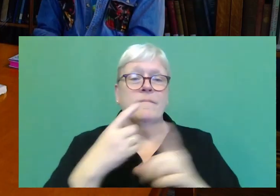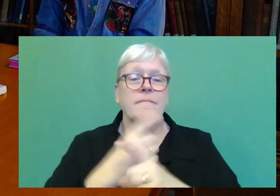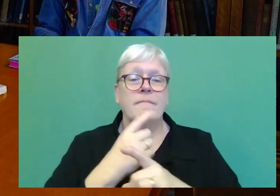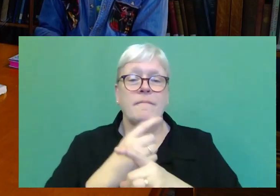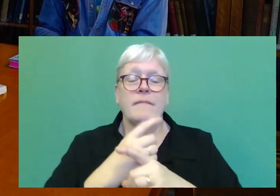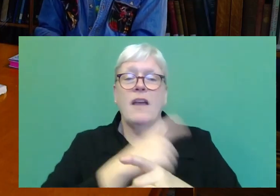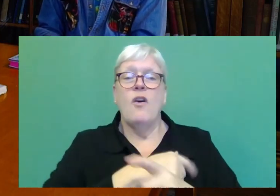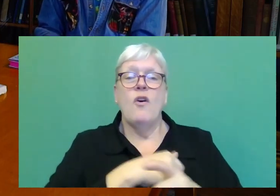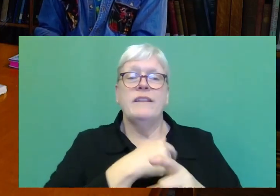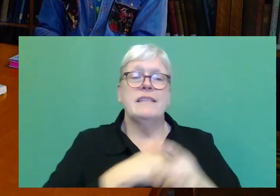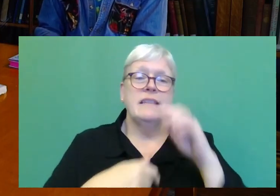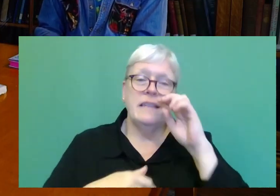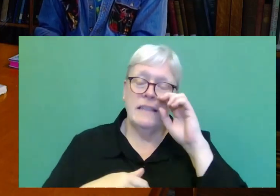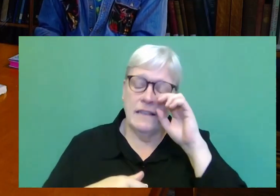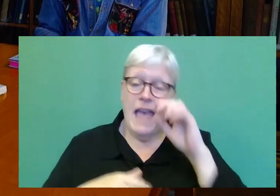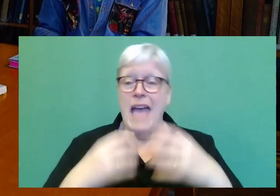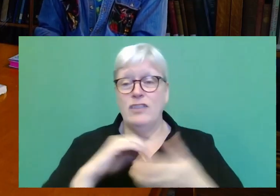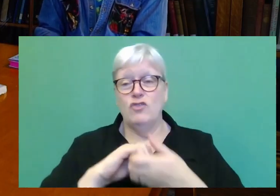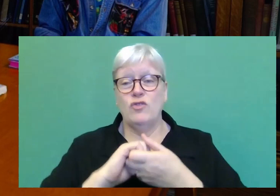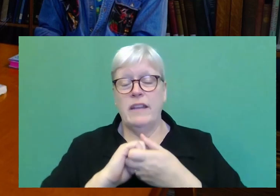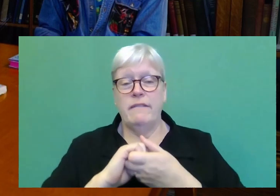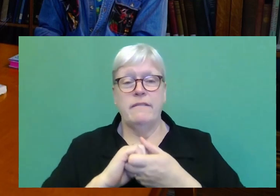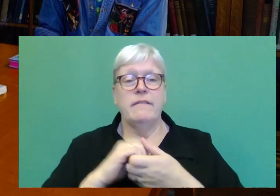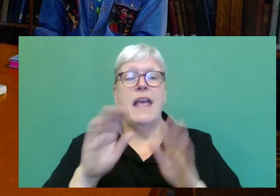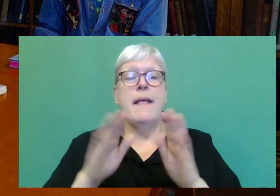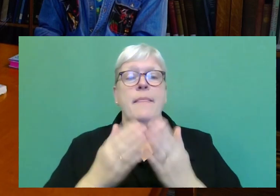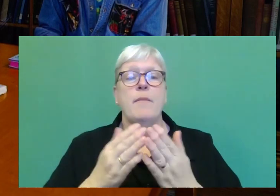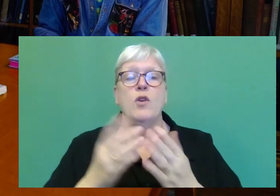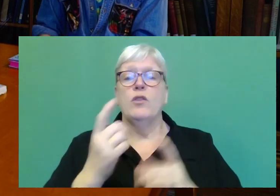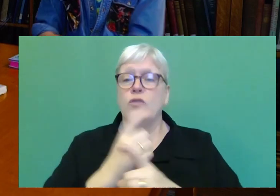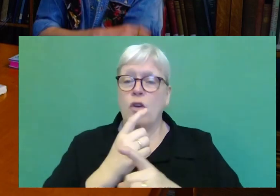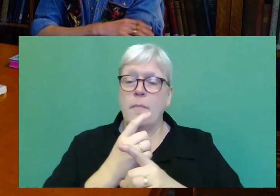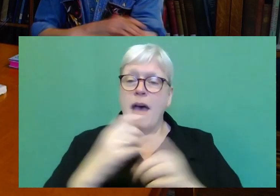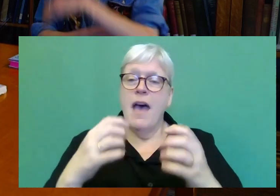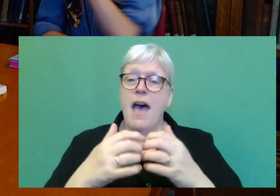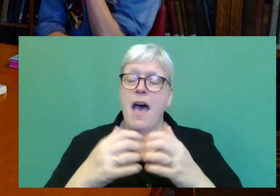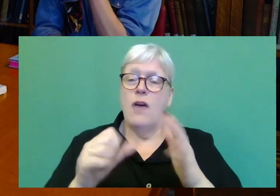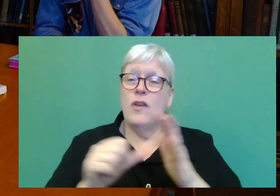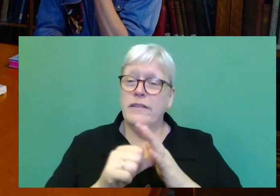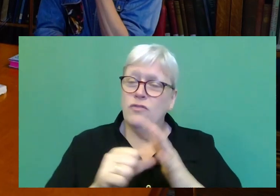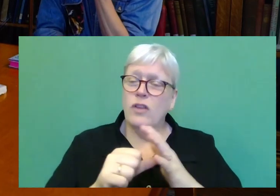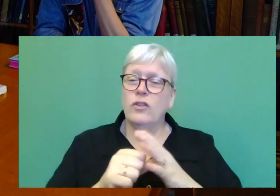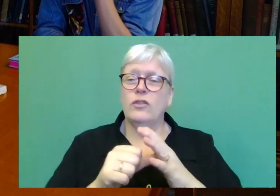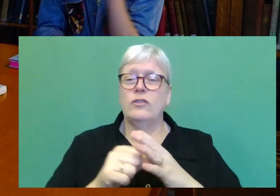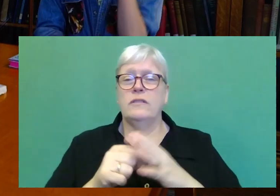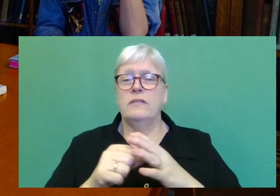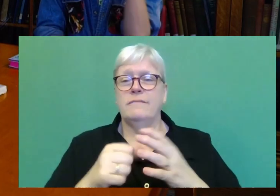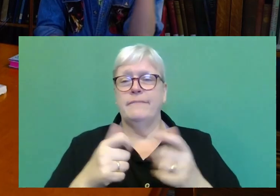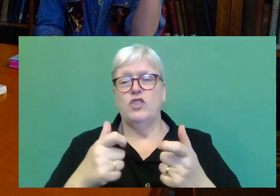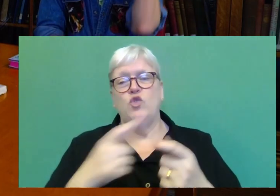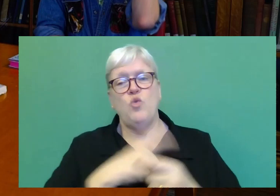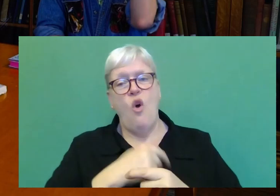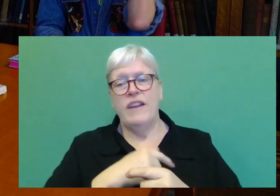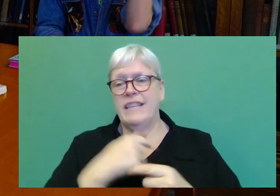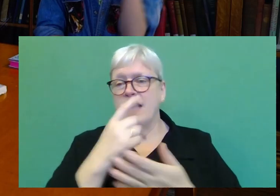grief. And in the book, you talk about how you struggle to tread that line of being too honest about grief and